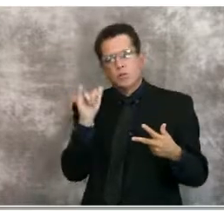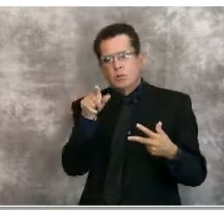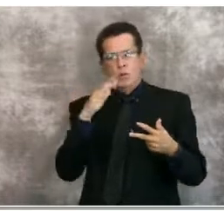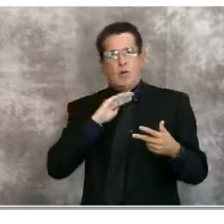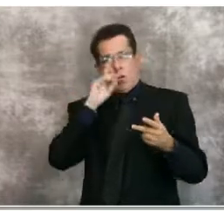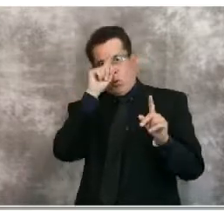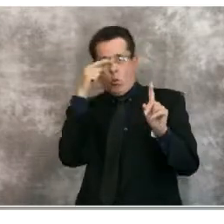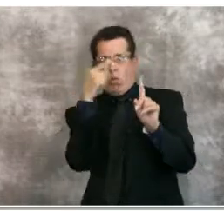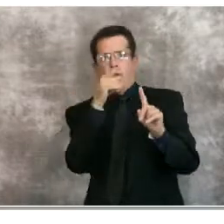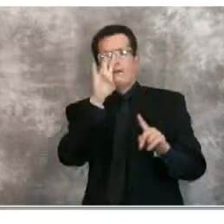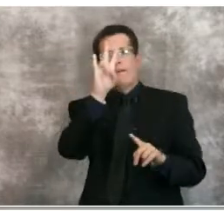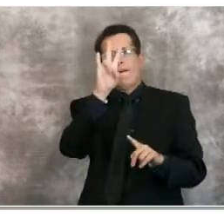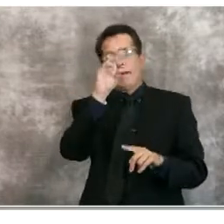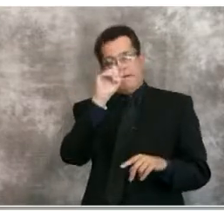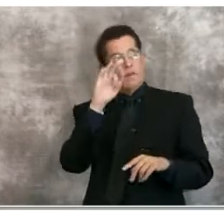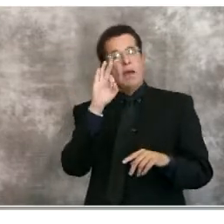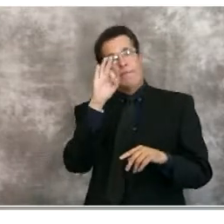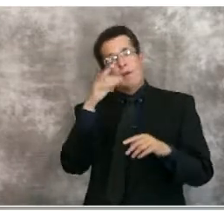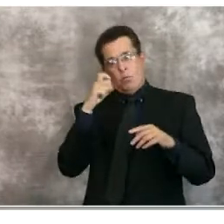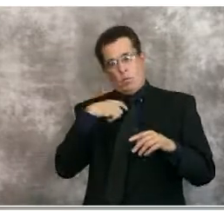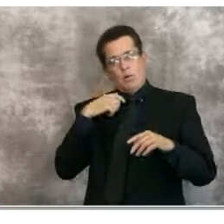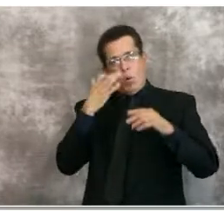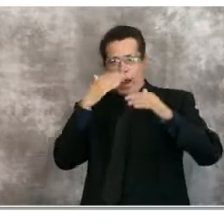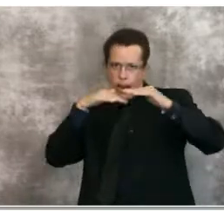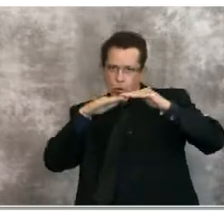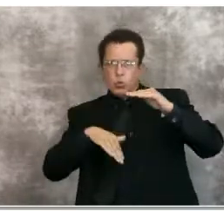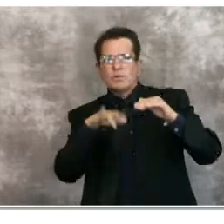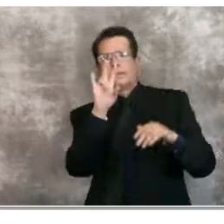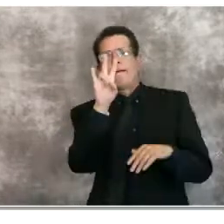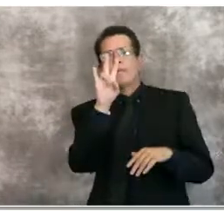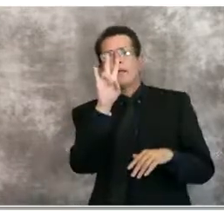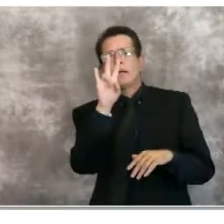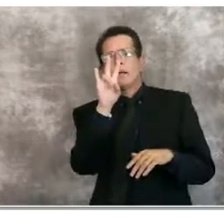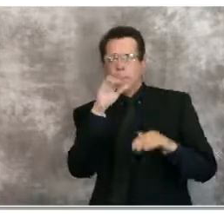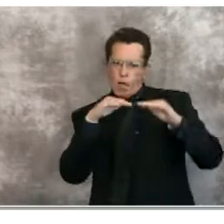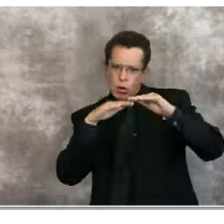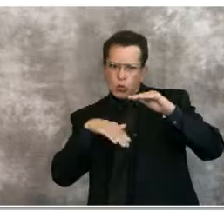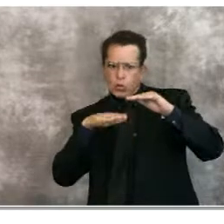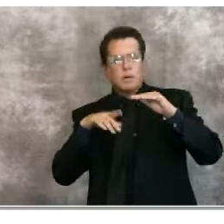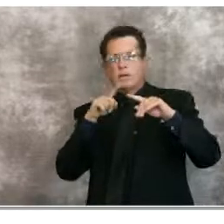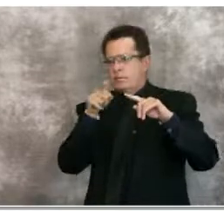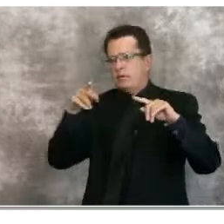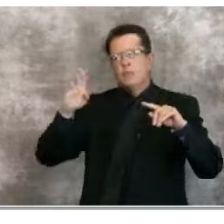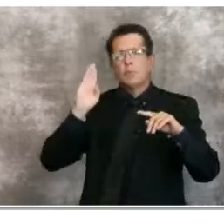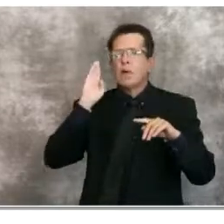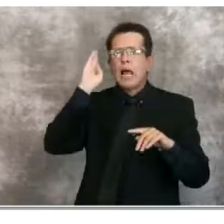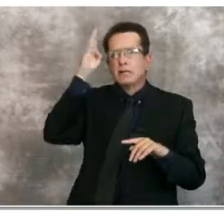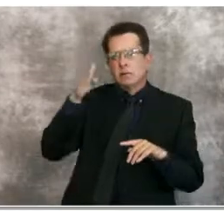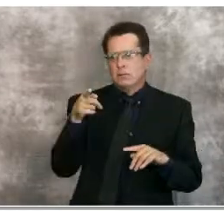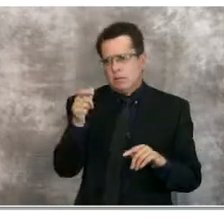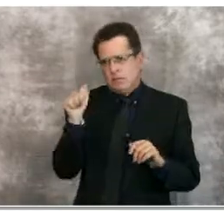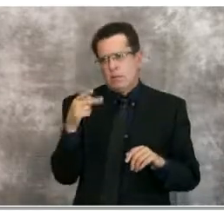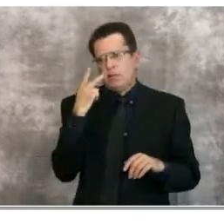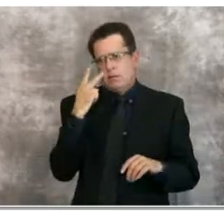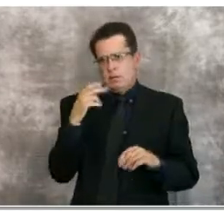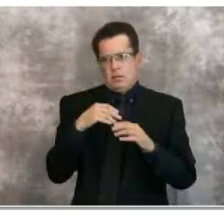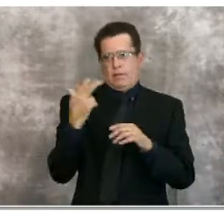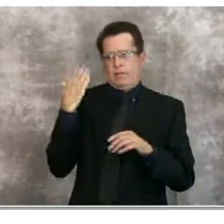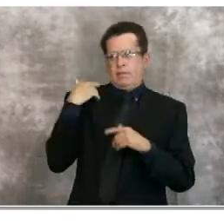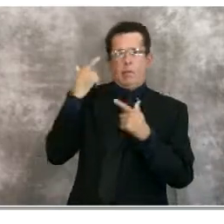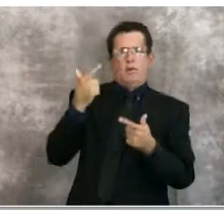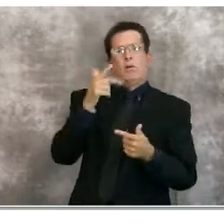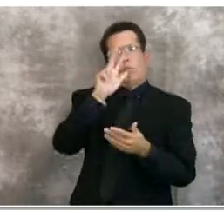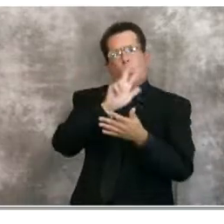more outbreaks in the past 7 days. And as you can see, in the past